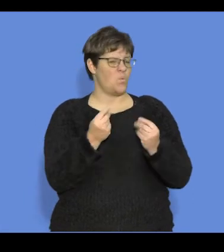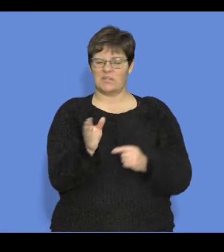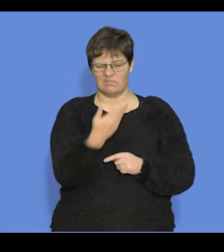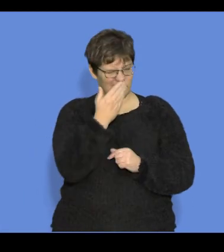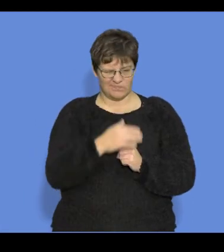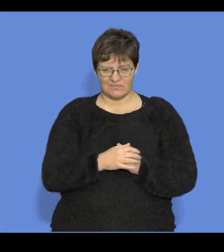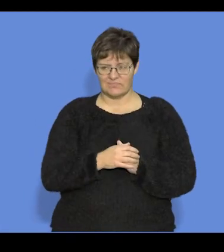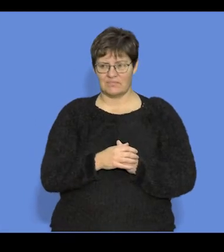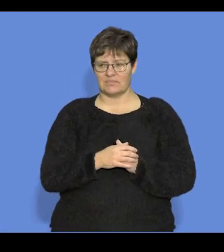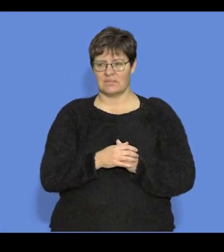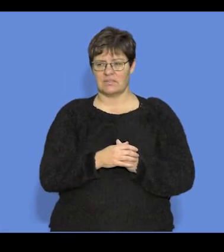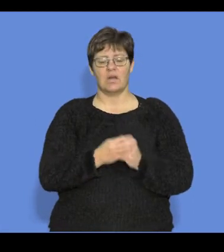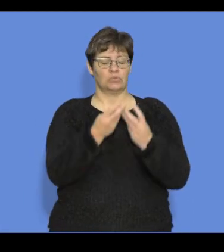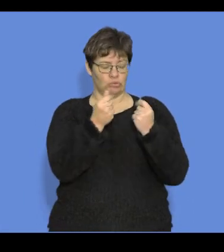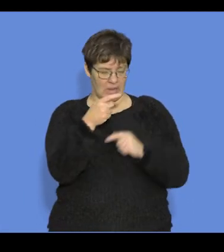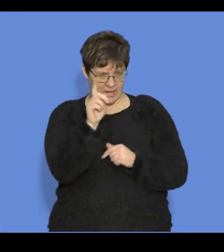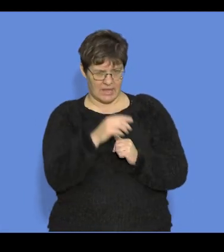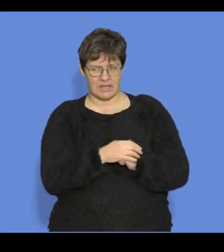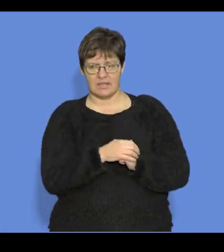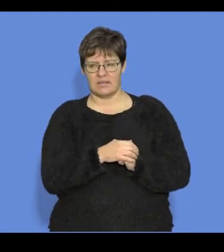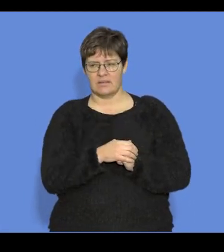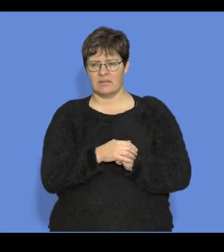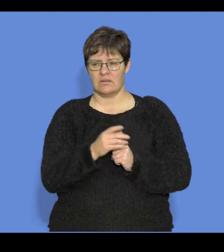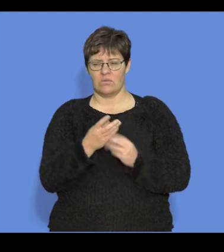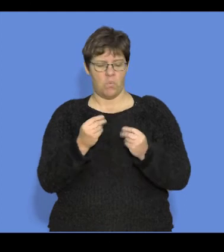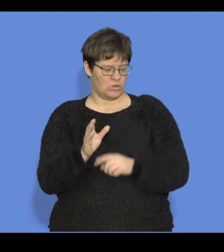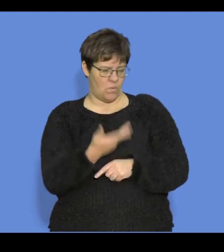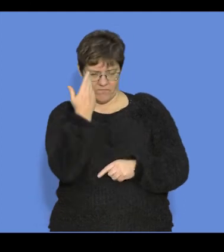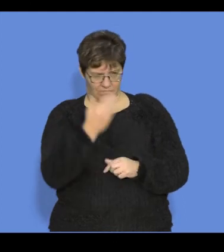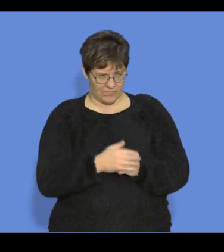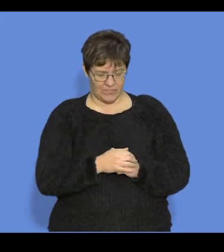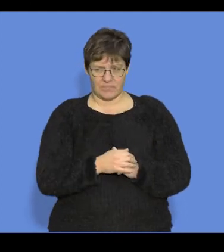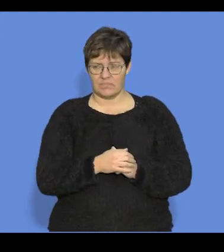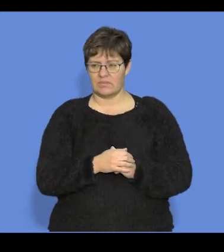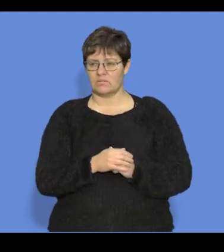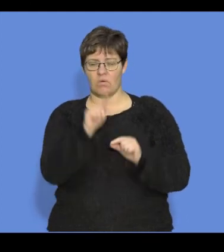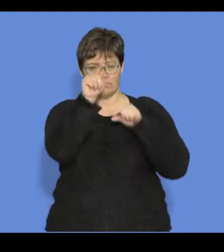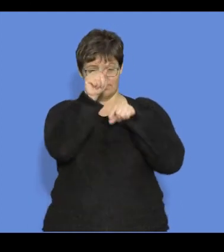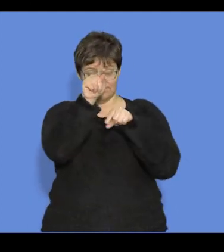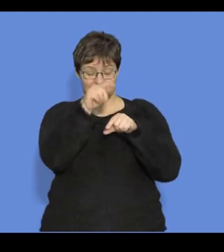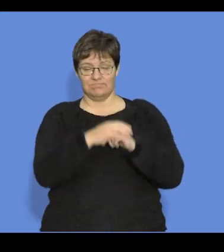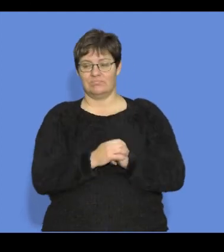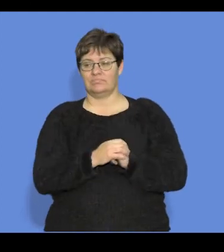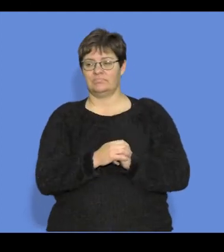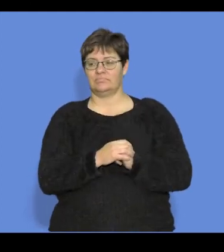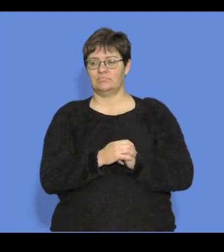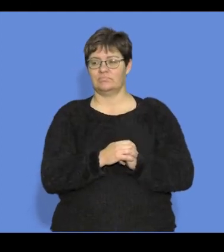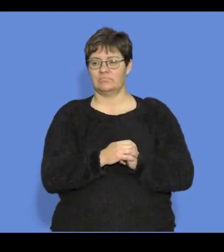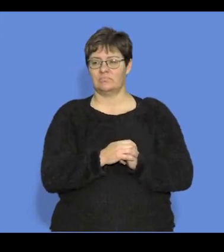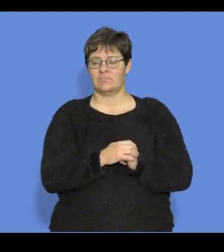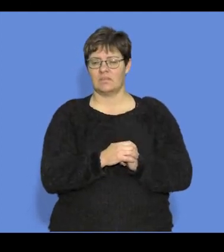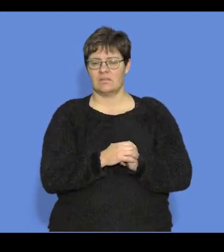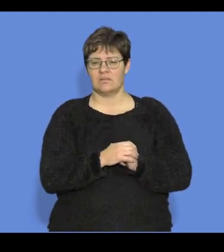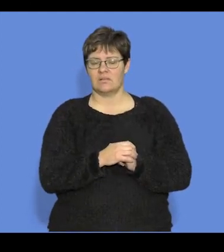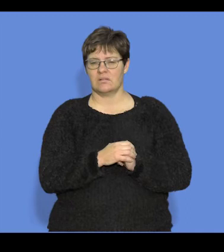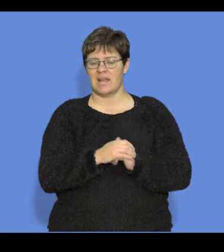nope. Drier, yes. Wetter, nope. Then, would it survive